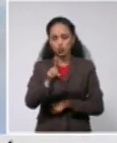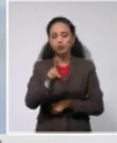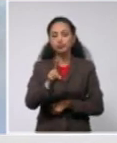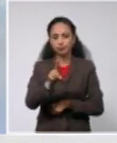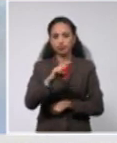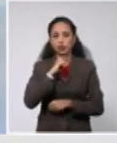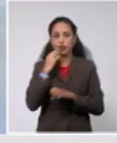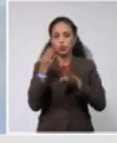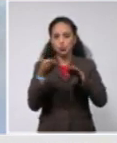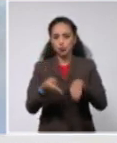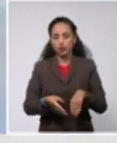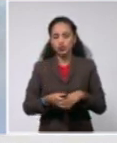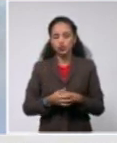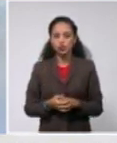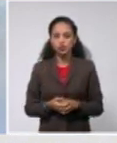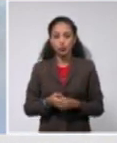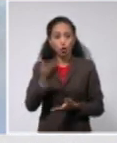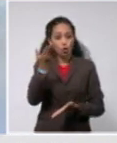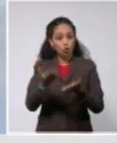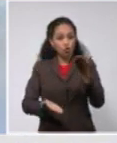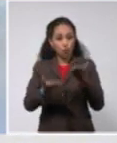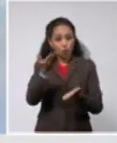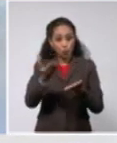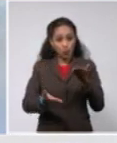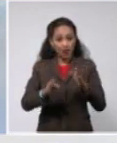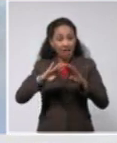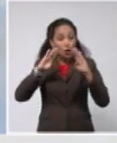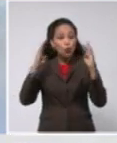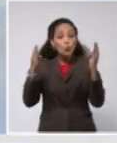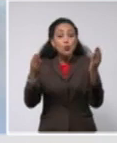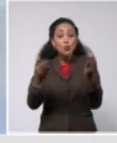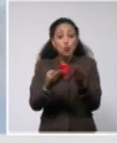2 people were evacuated at the start of the pandemic.